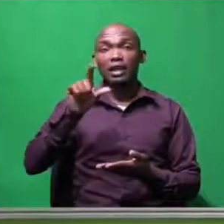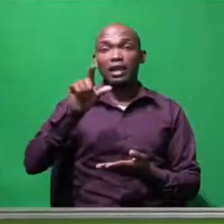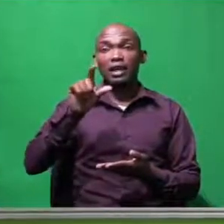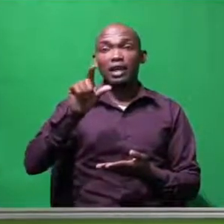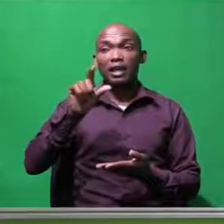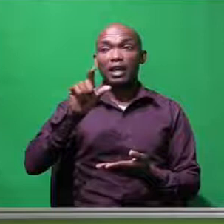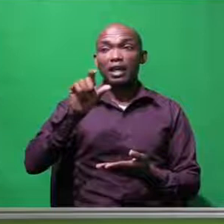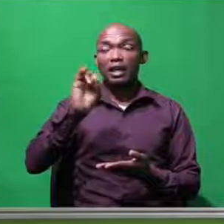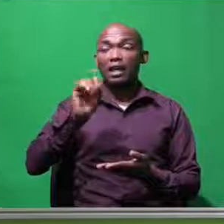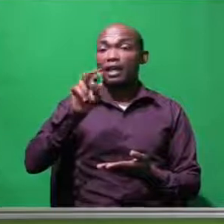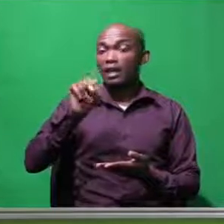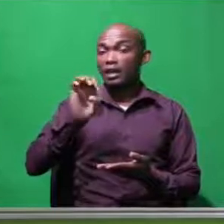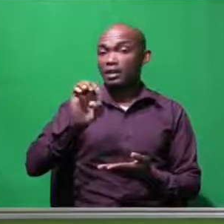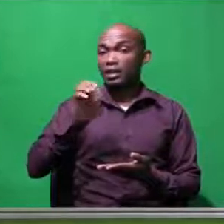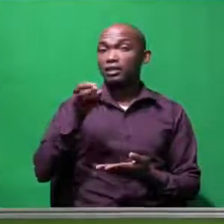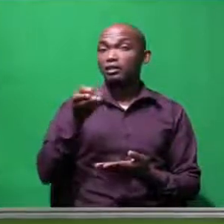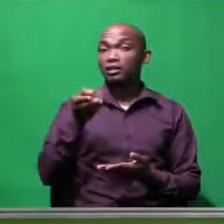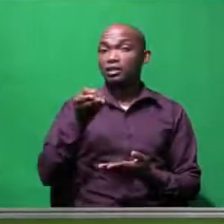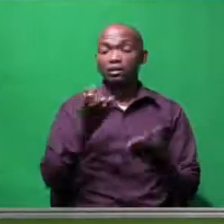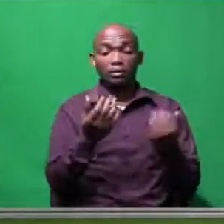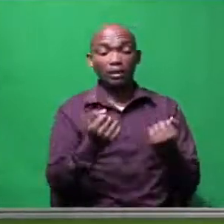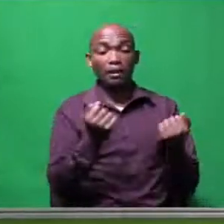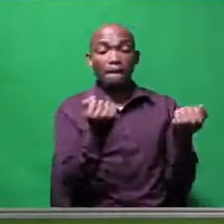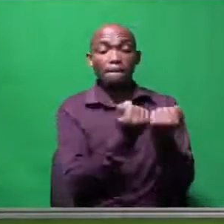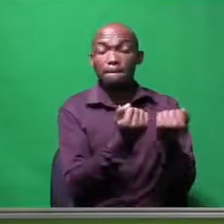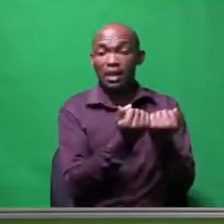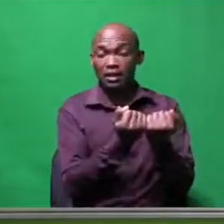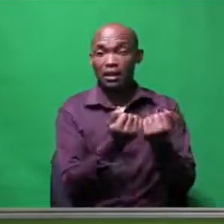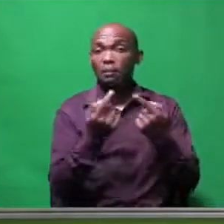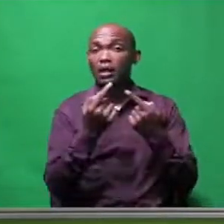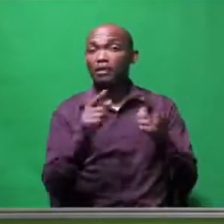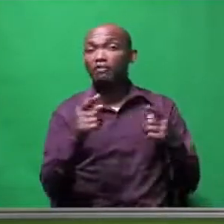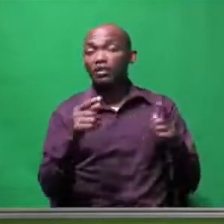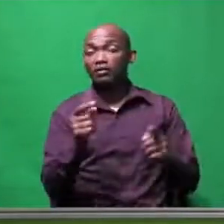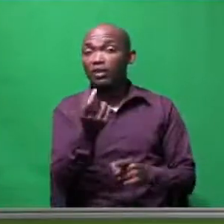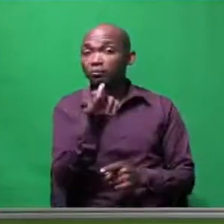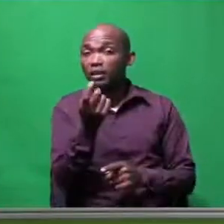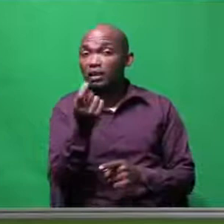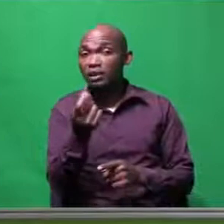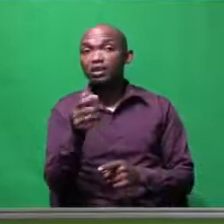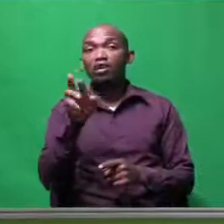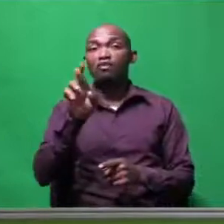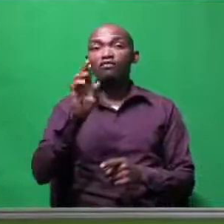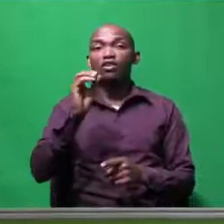Crystallines. It means that it can have made up of small pieces of rocks.